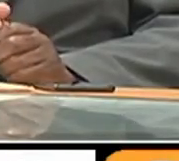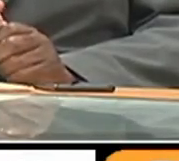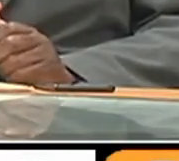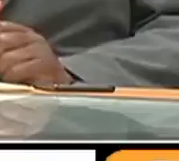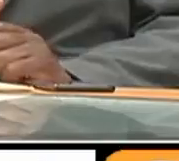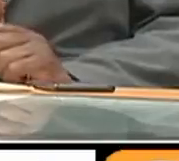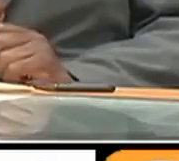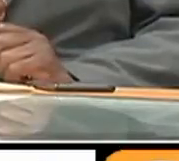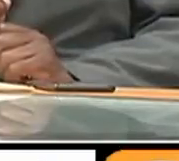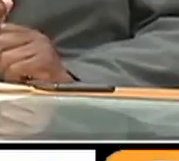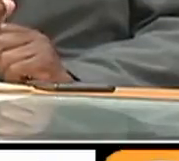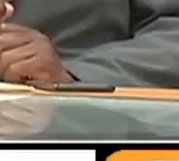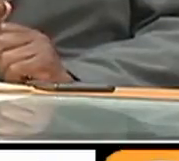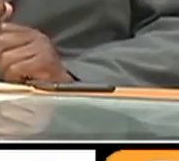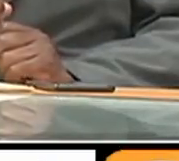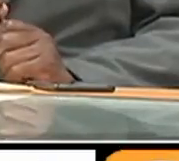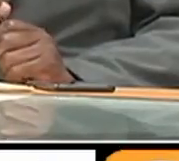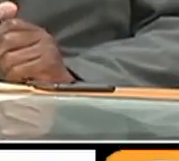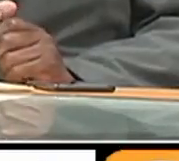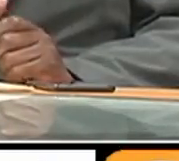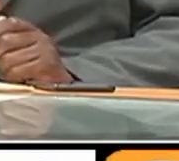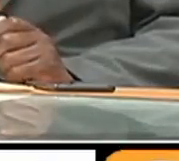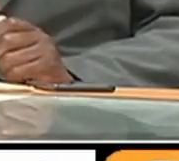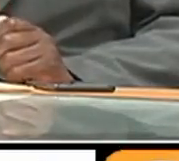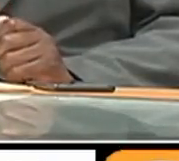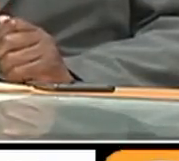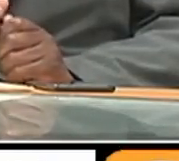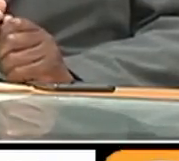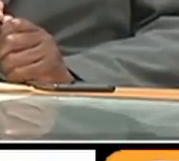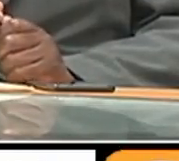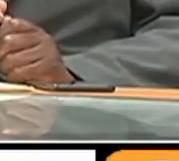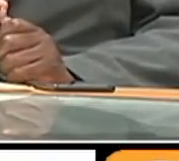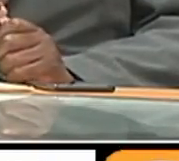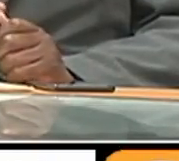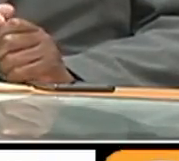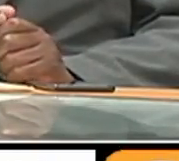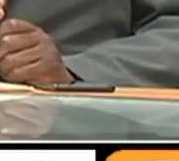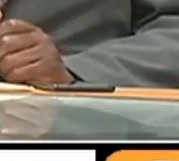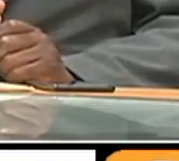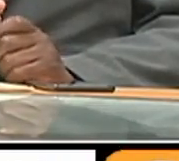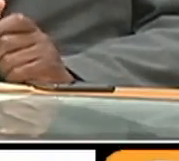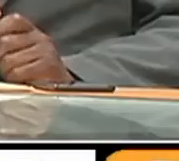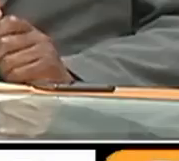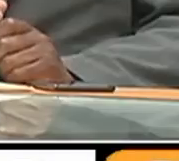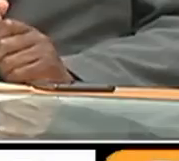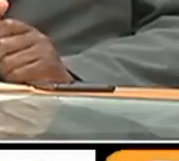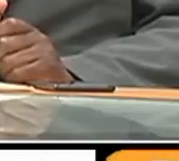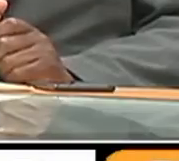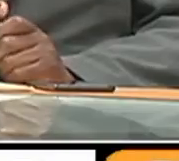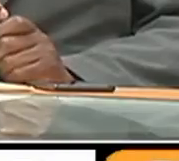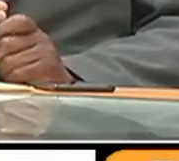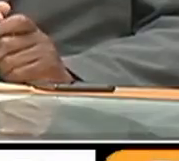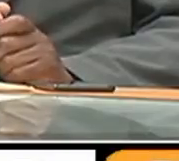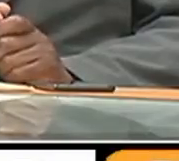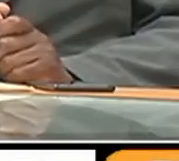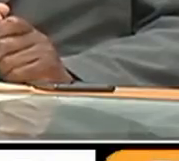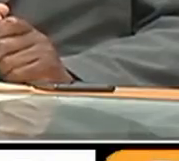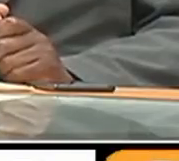out the vaccine. And someone is asking about if their body was to reject the vaccine. Have we seen any cases like that? No.